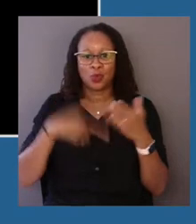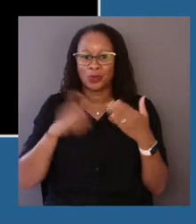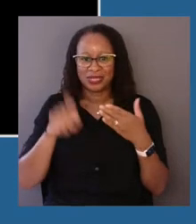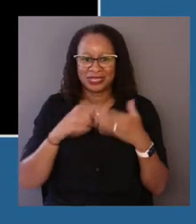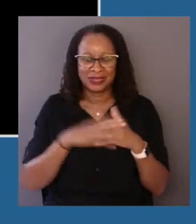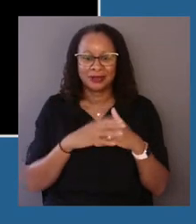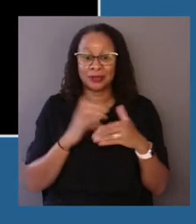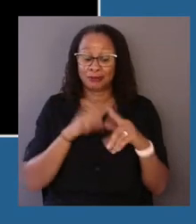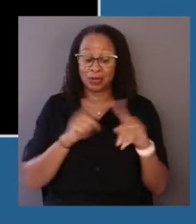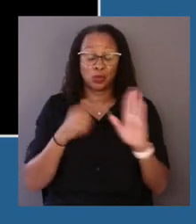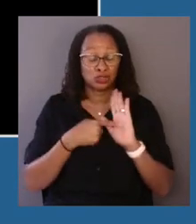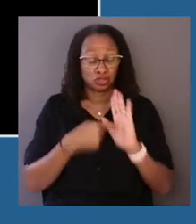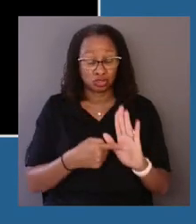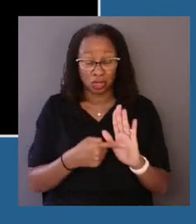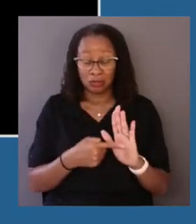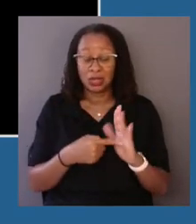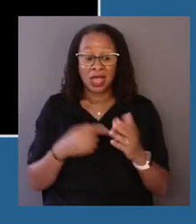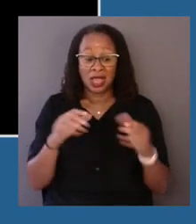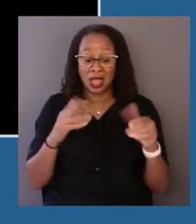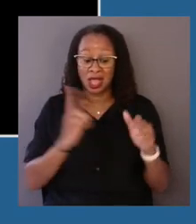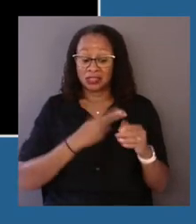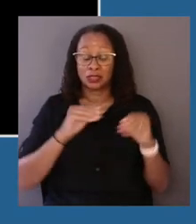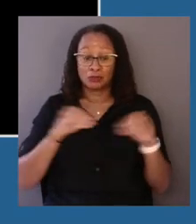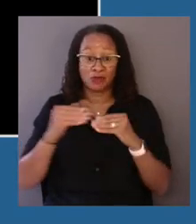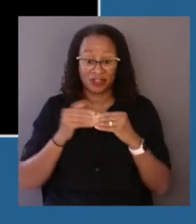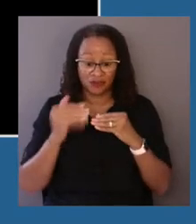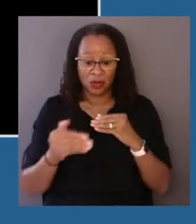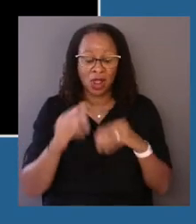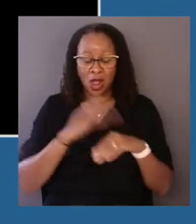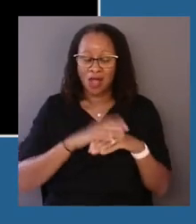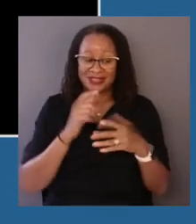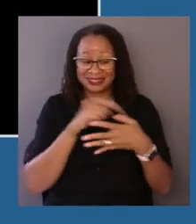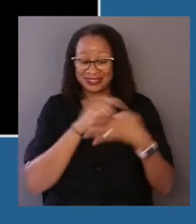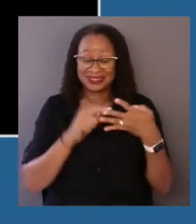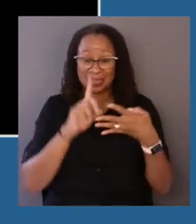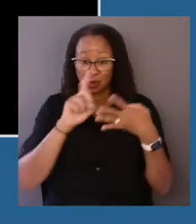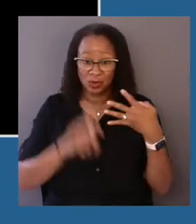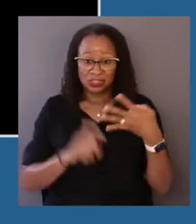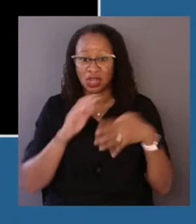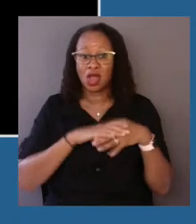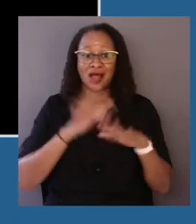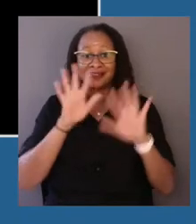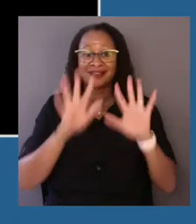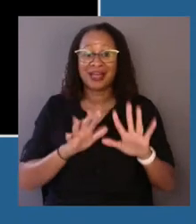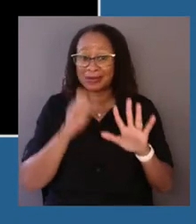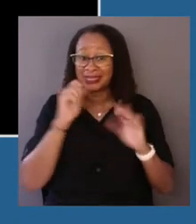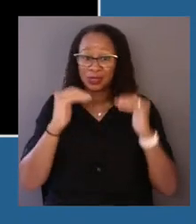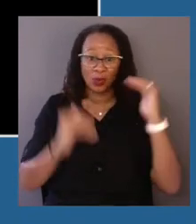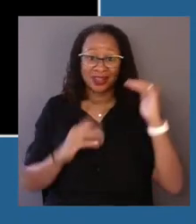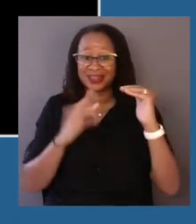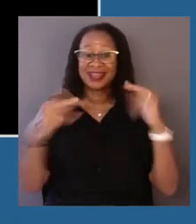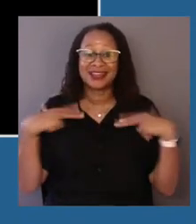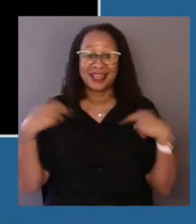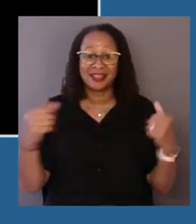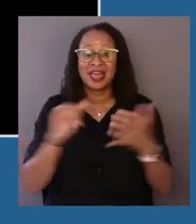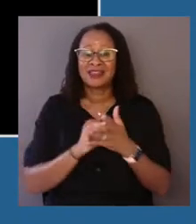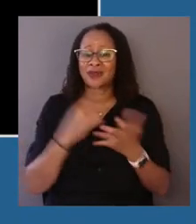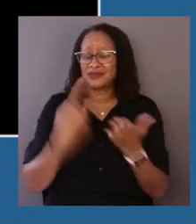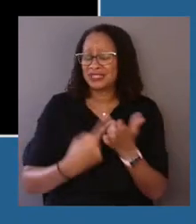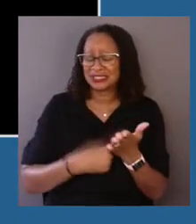constitute a meaningful step forward on these very questions of climate and inequality and health that we've been talking